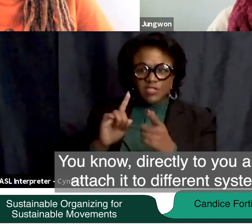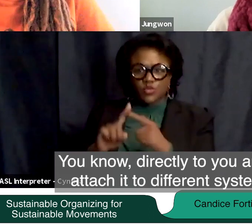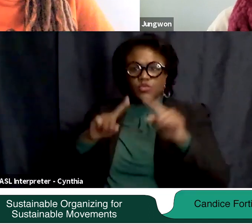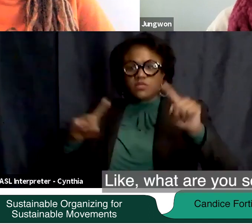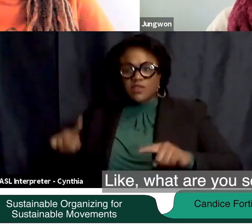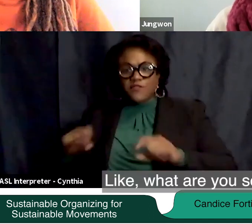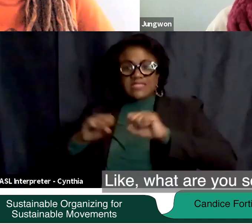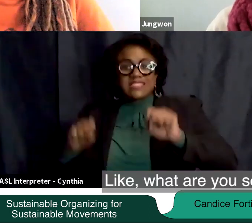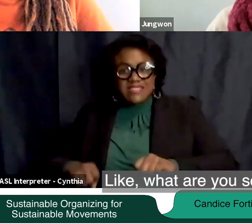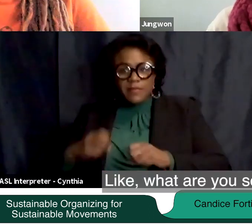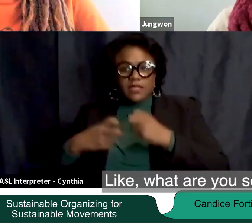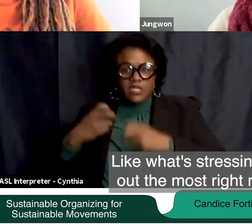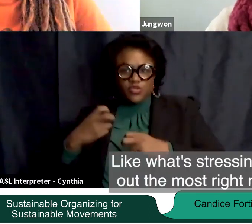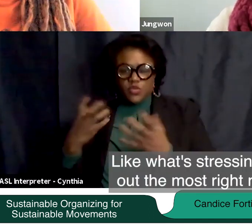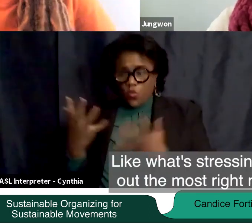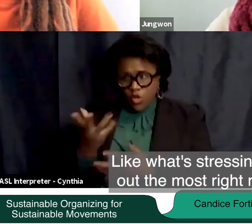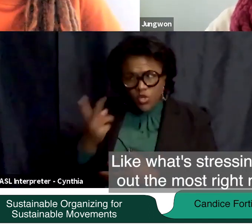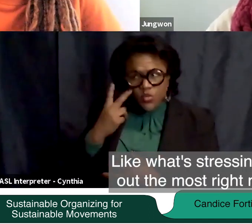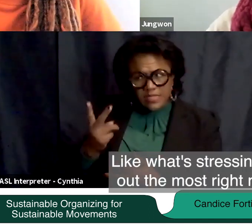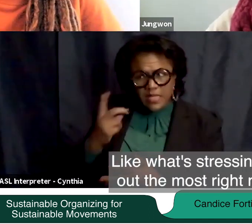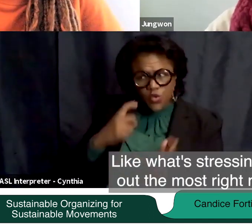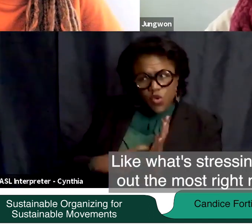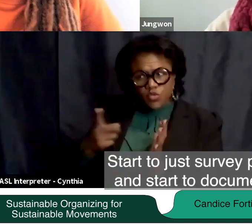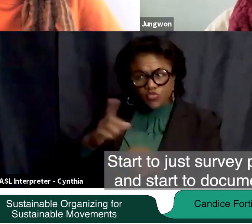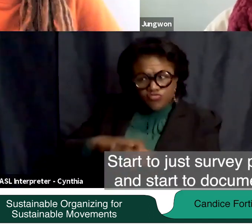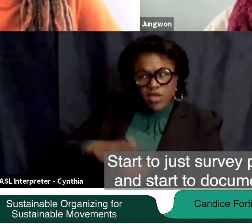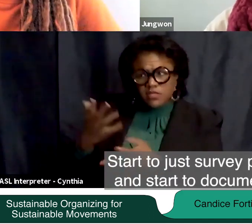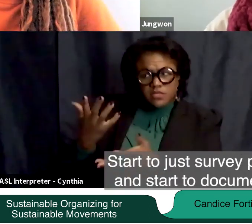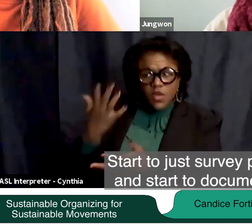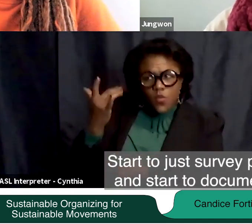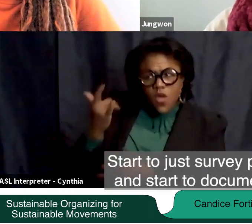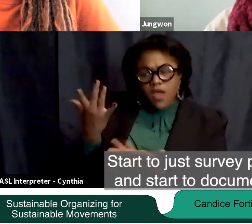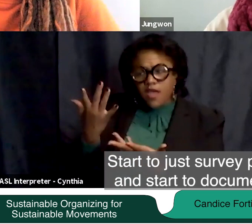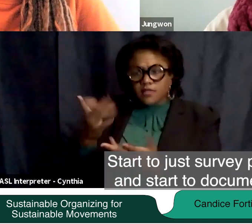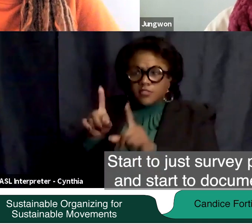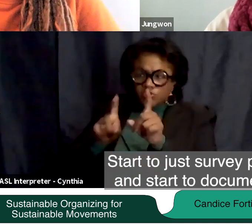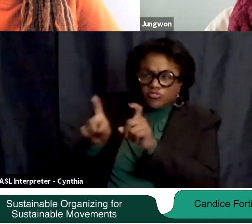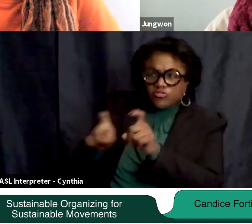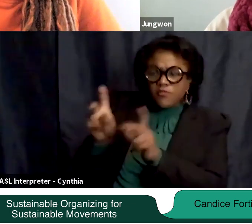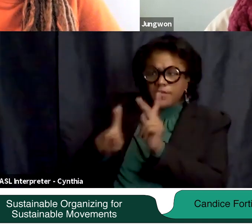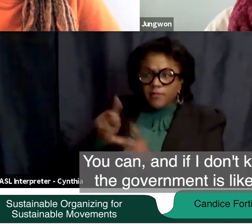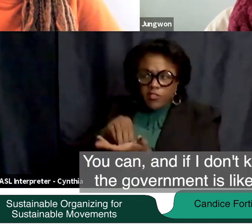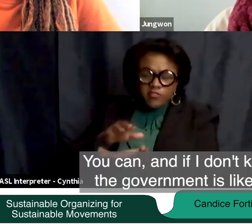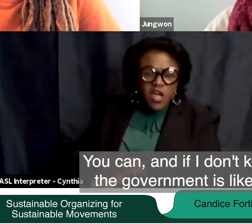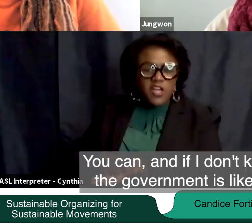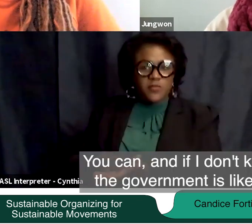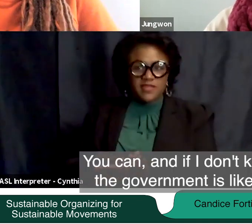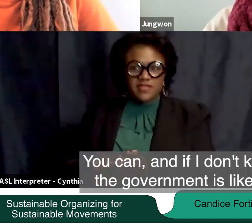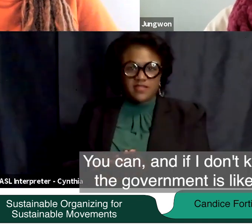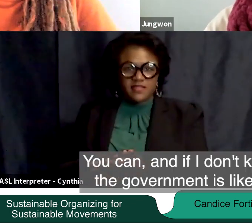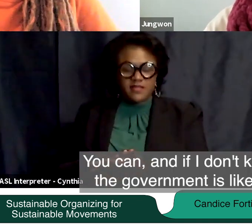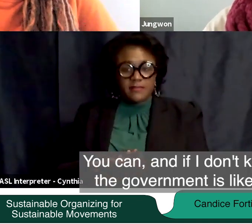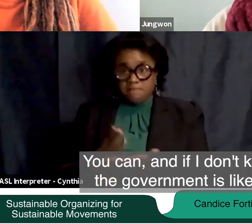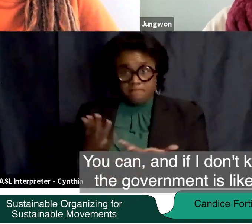systemic issues. Like, what are you seeing? Like, what's stressing you out the most right now? Start to just survey people and start to document it. You can, and